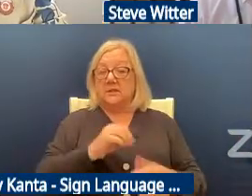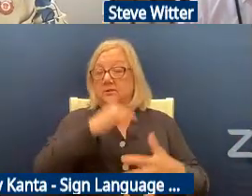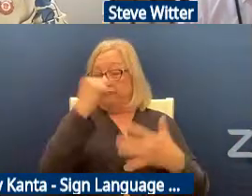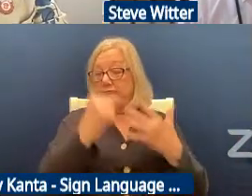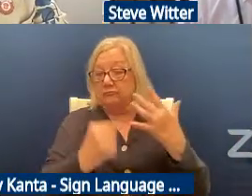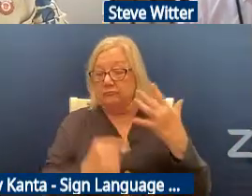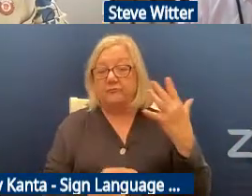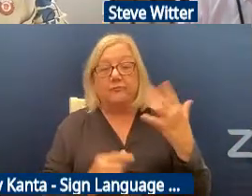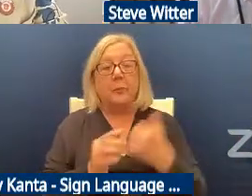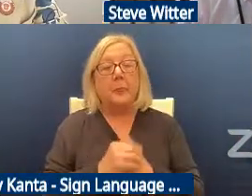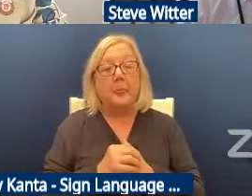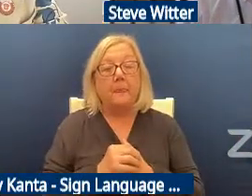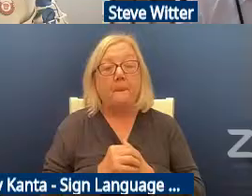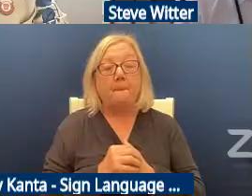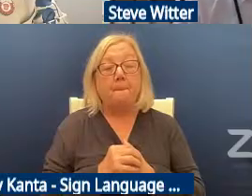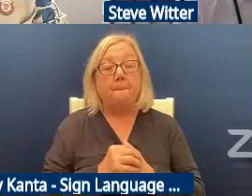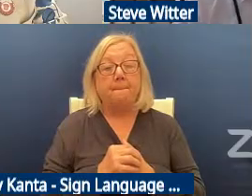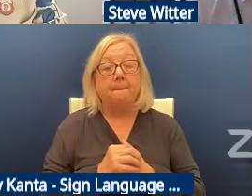topics.